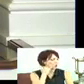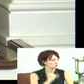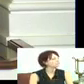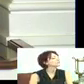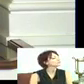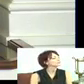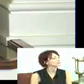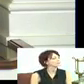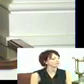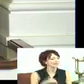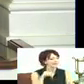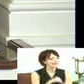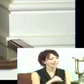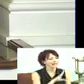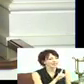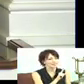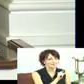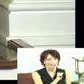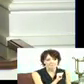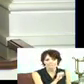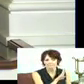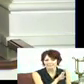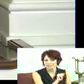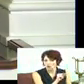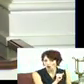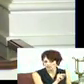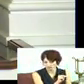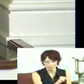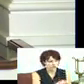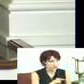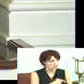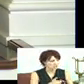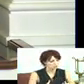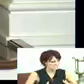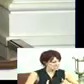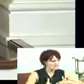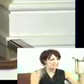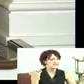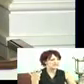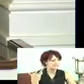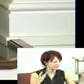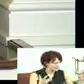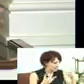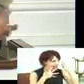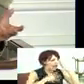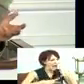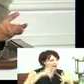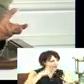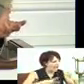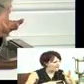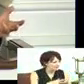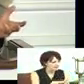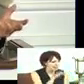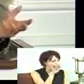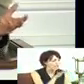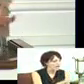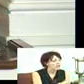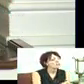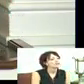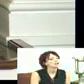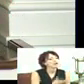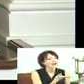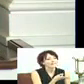in Lebanon. And so she became very angry and very hysterical. A couple of